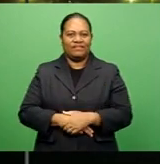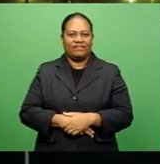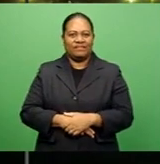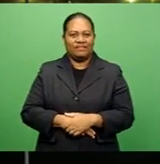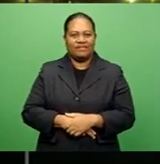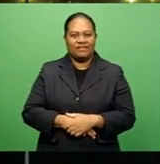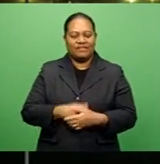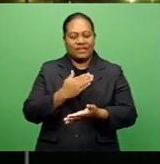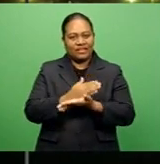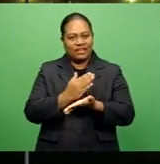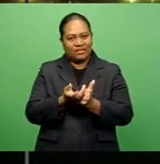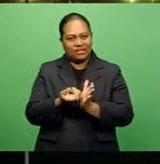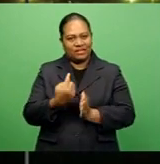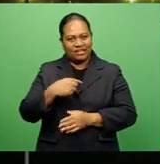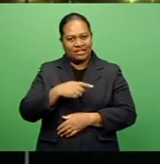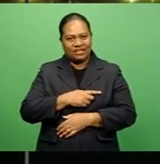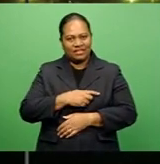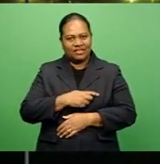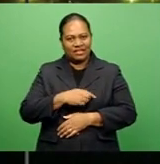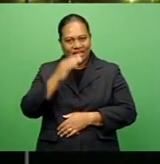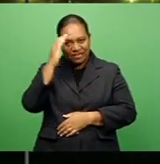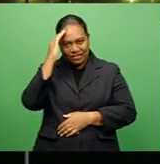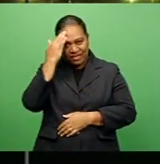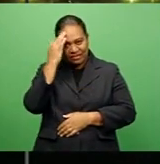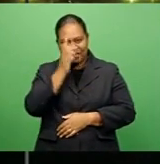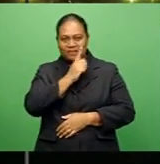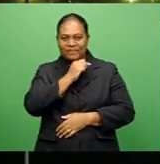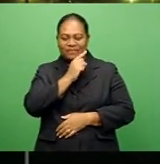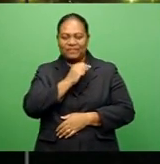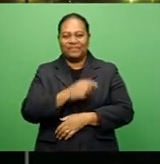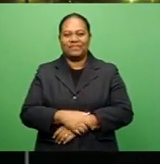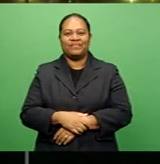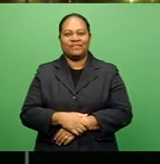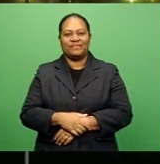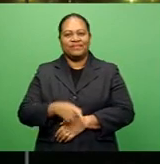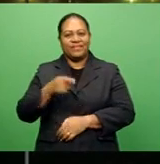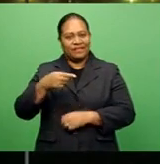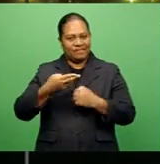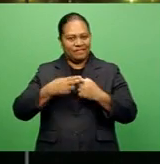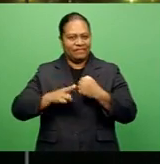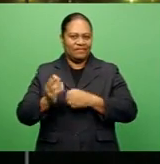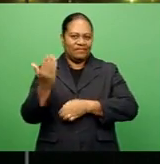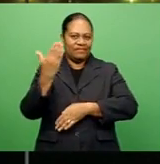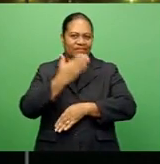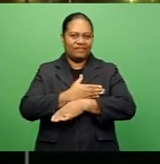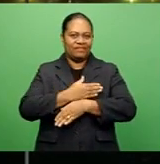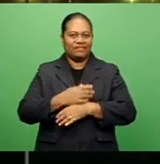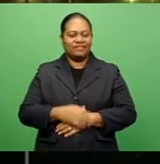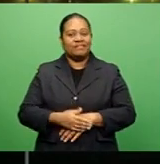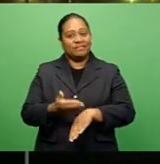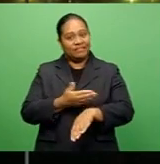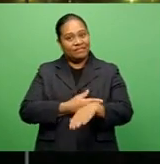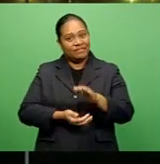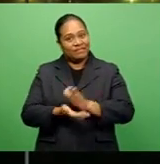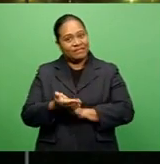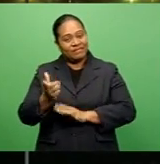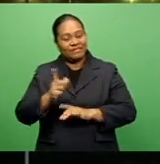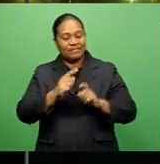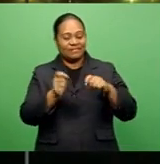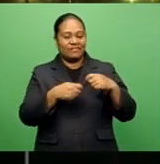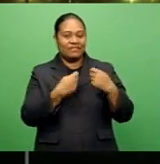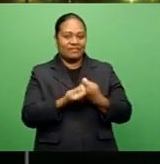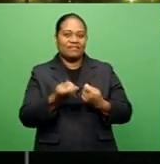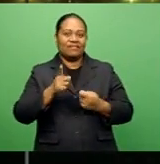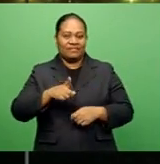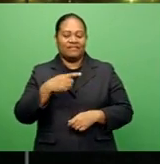fbcnews@fbc.com.fj, or share it with us via our Facebook and Twitter accounts. That's your news for tonight. But before I go, from the team and I, we